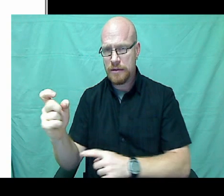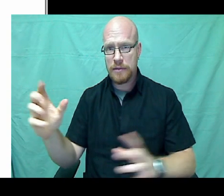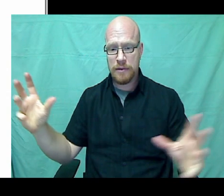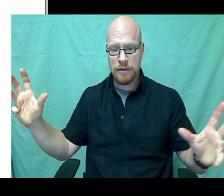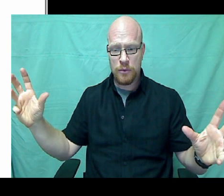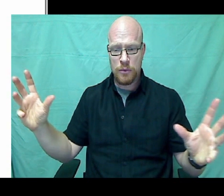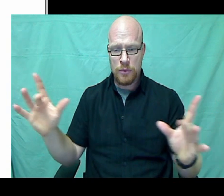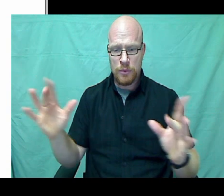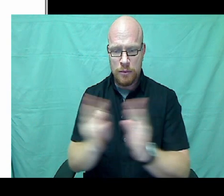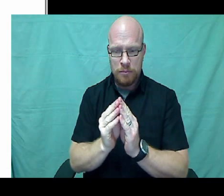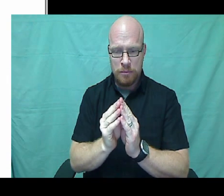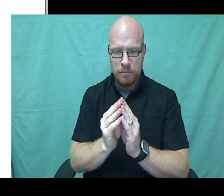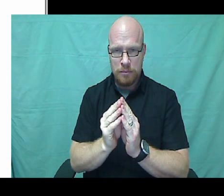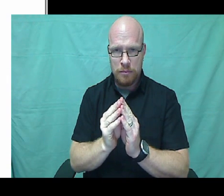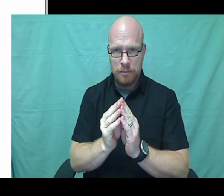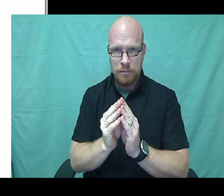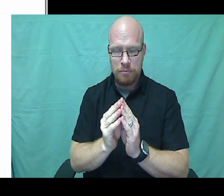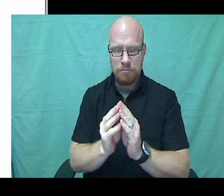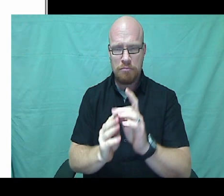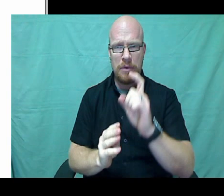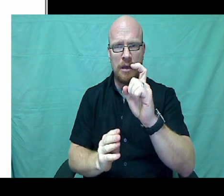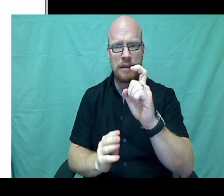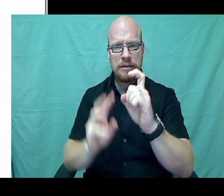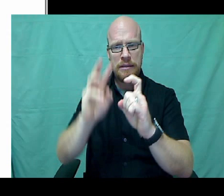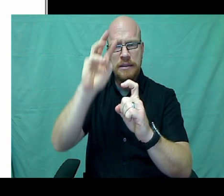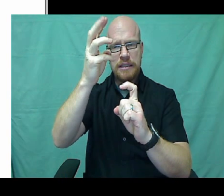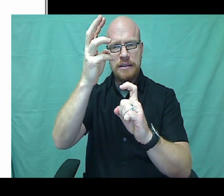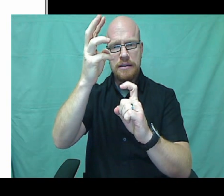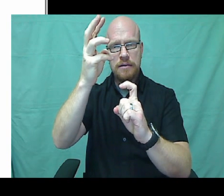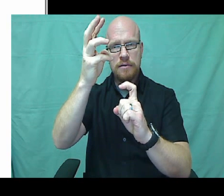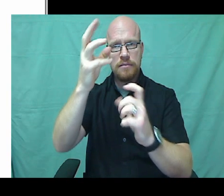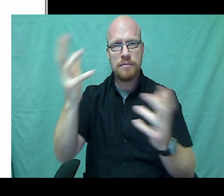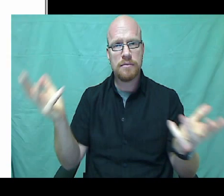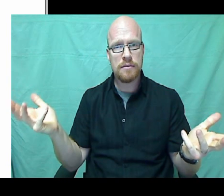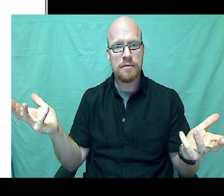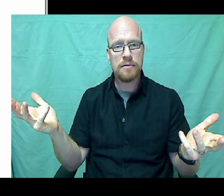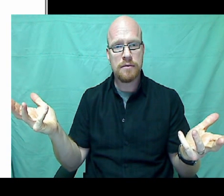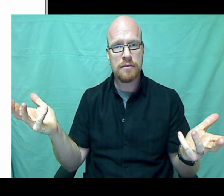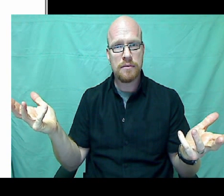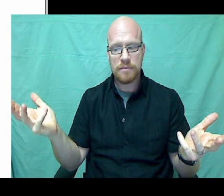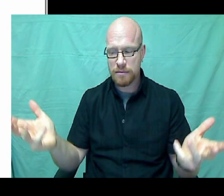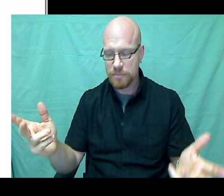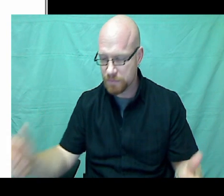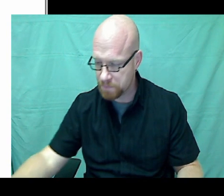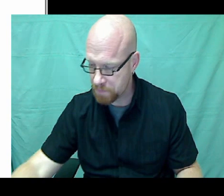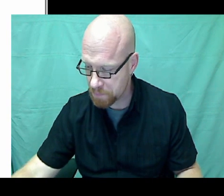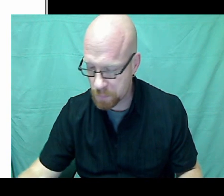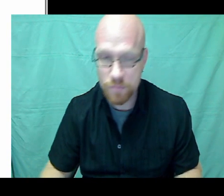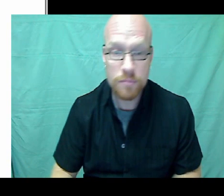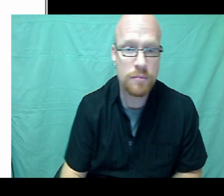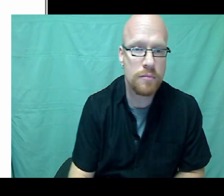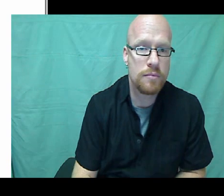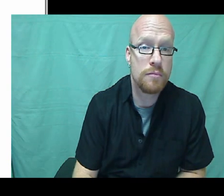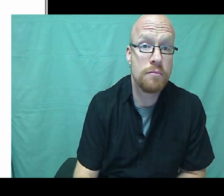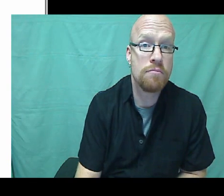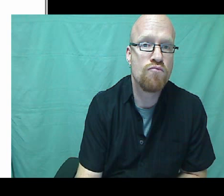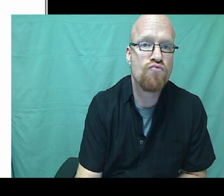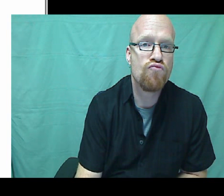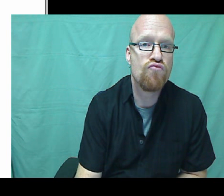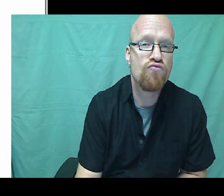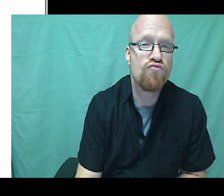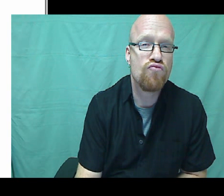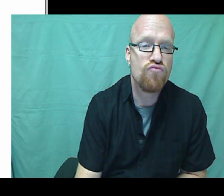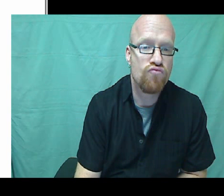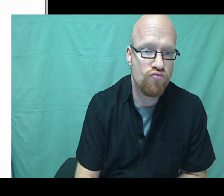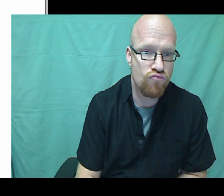for a total of 6 x's, so to speak. So we have x to the 6th power.